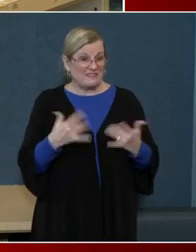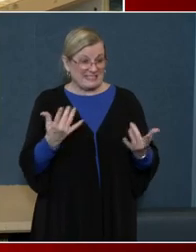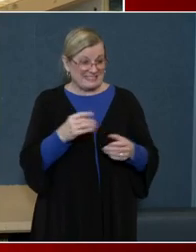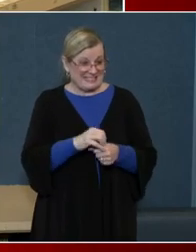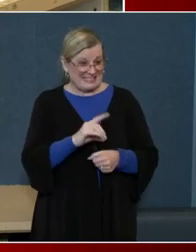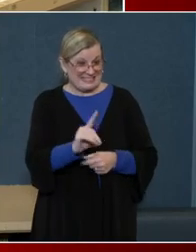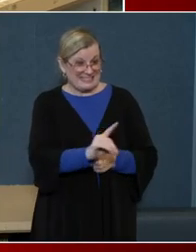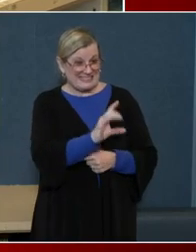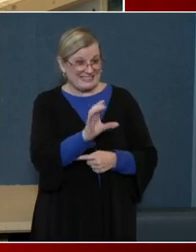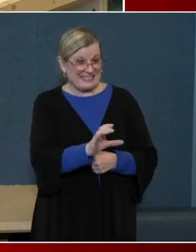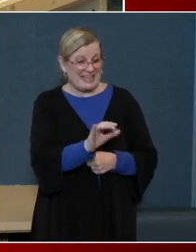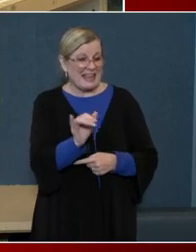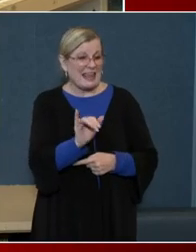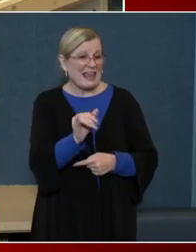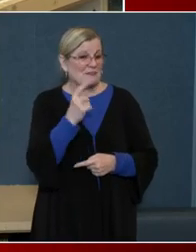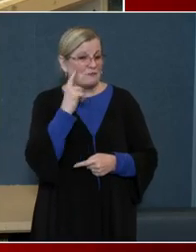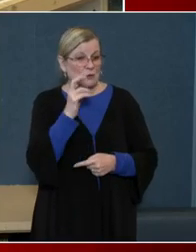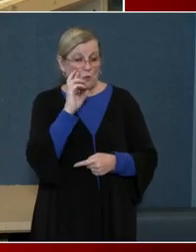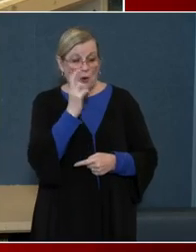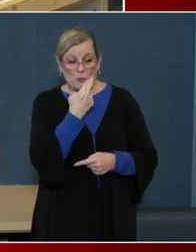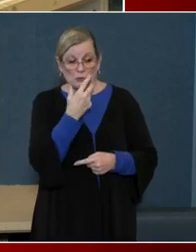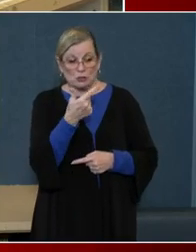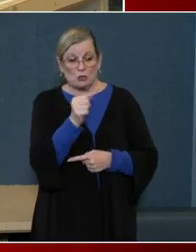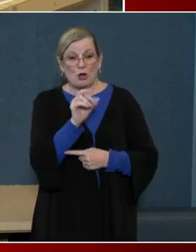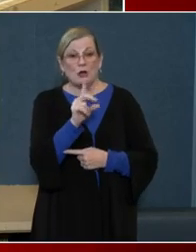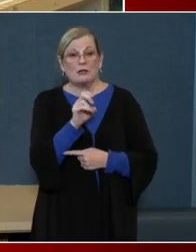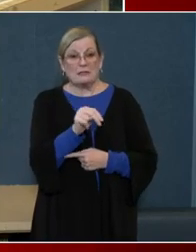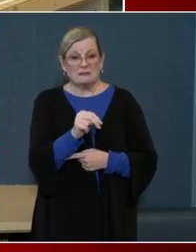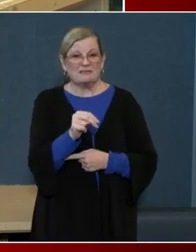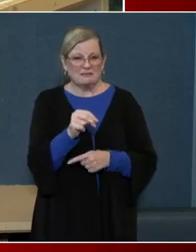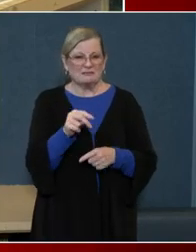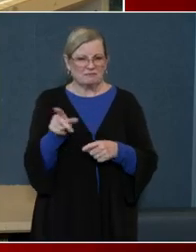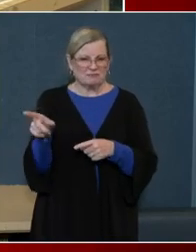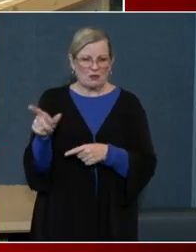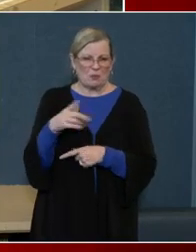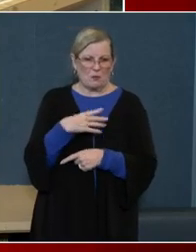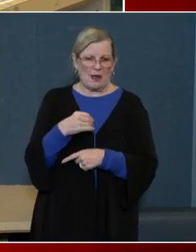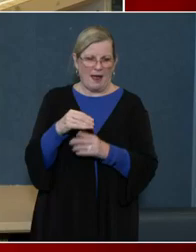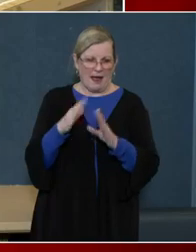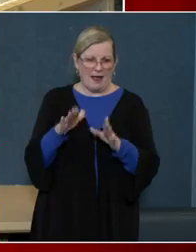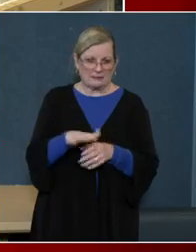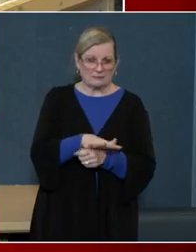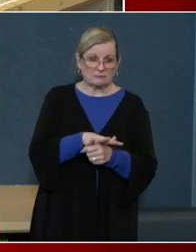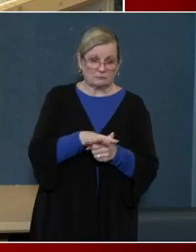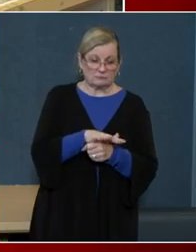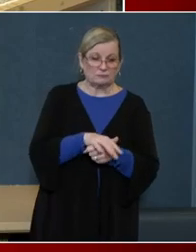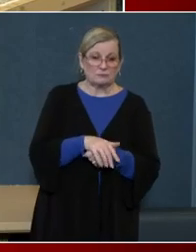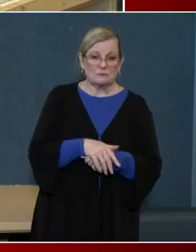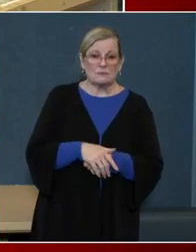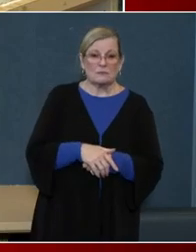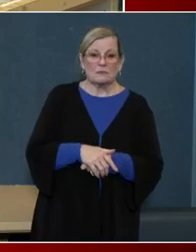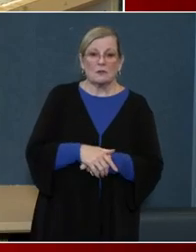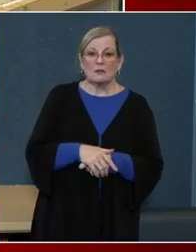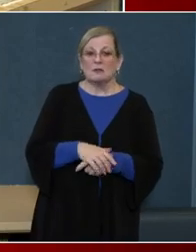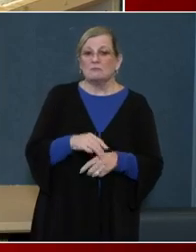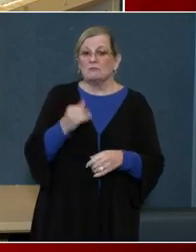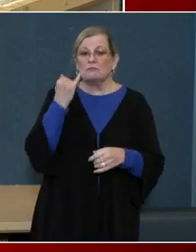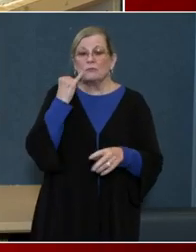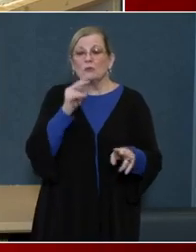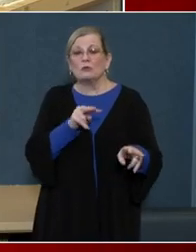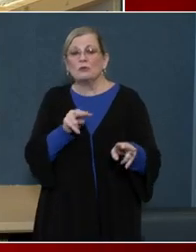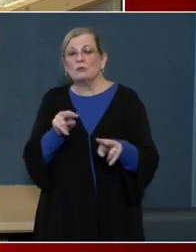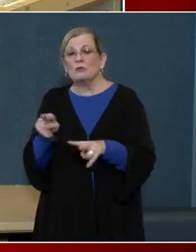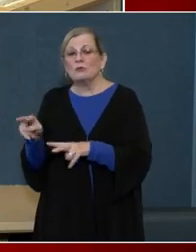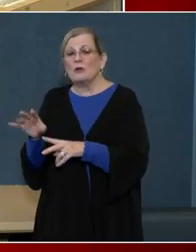let's say like the Rose Garden event, that you could trace back 8 to 10 positive cases from